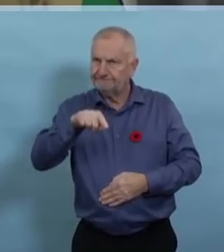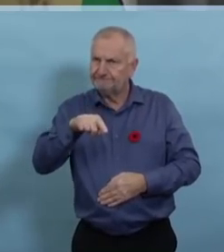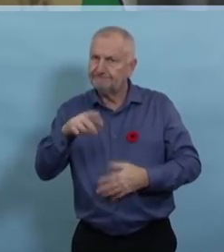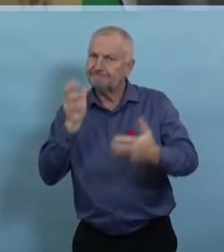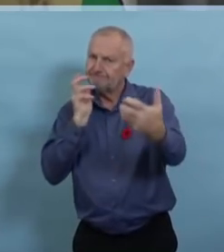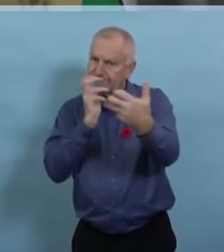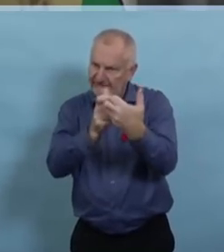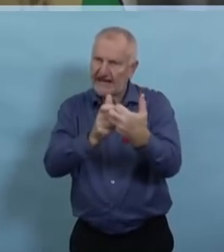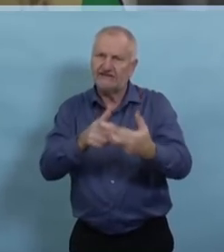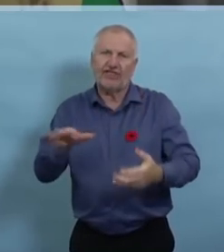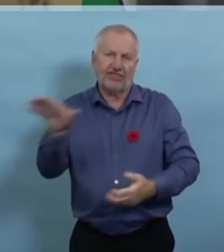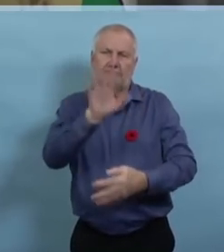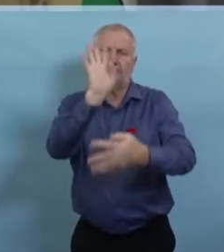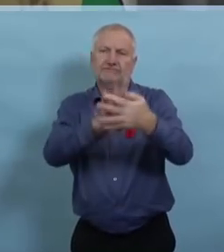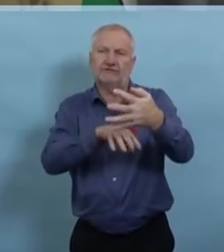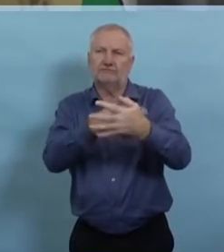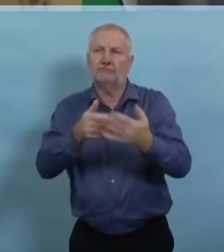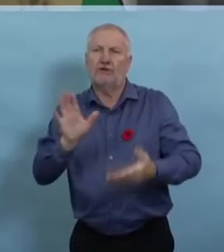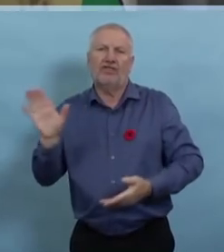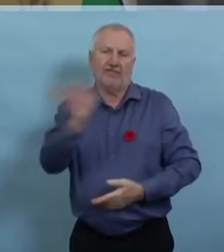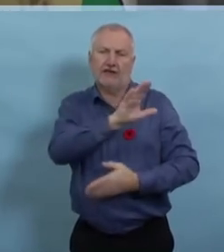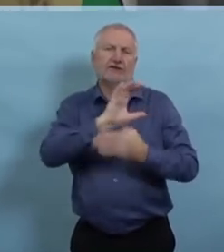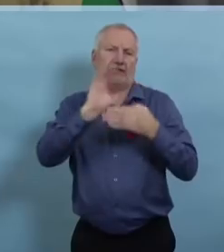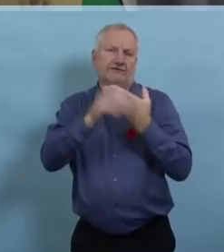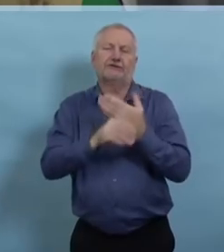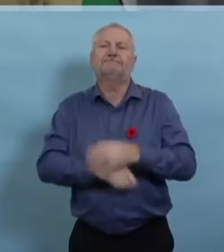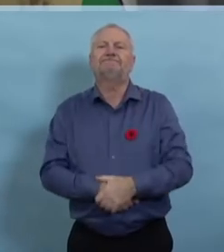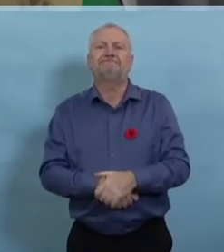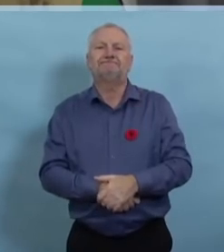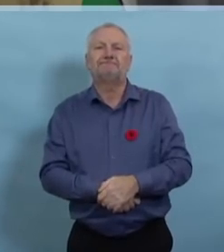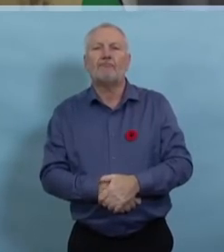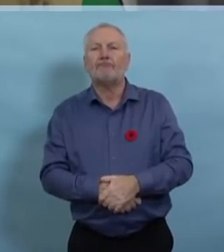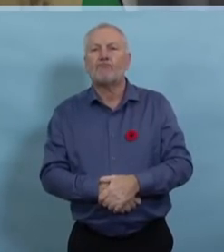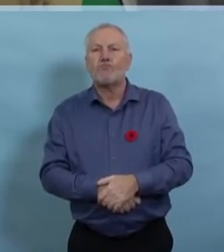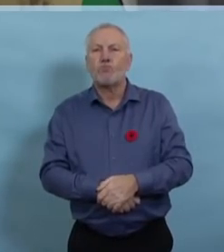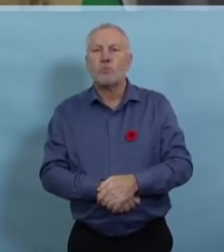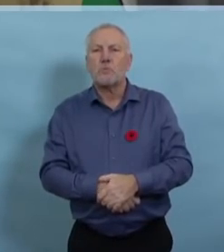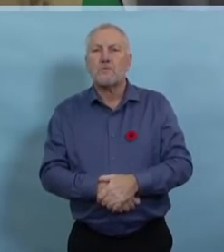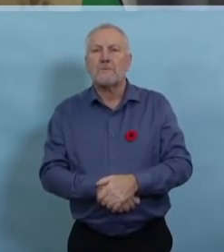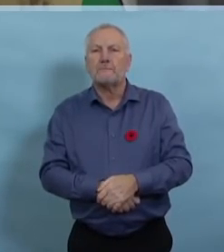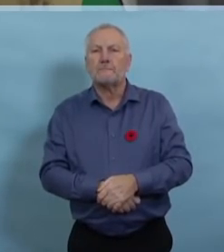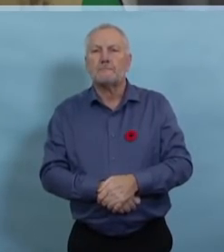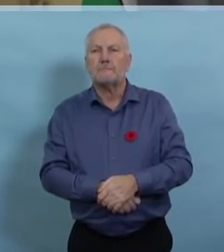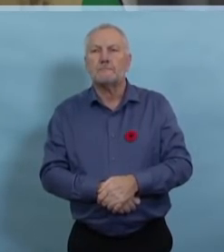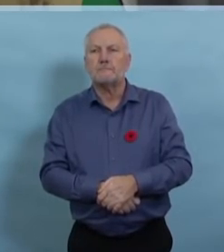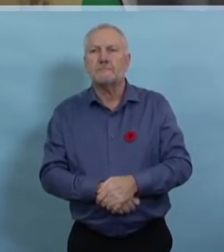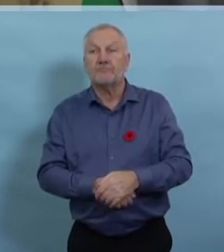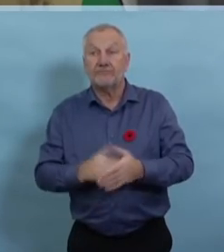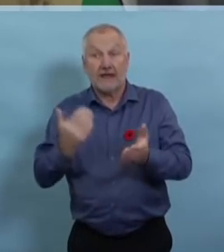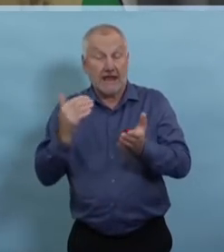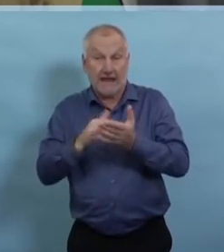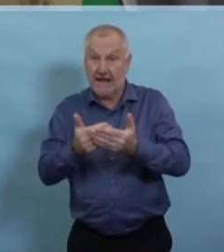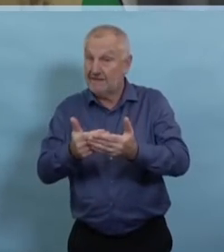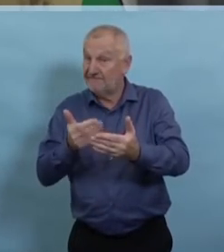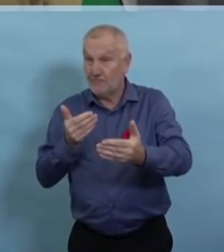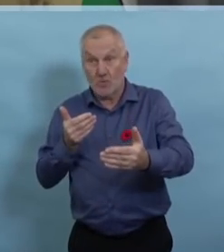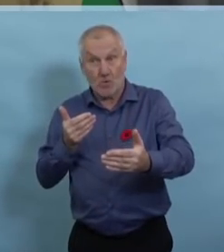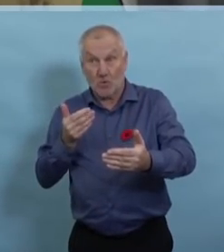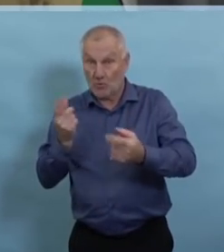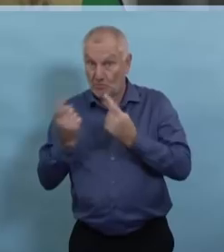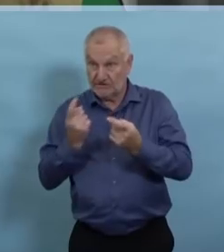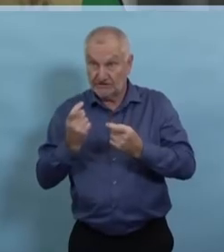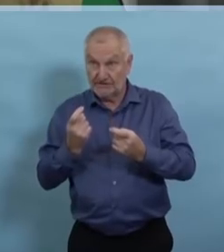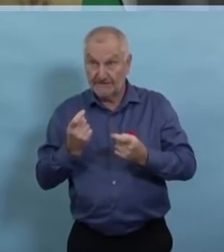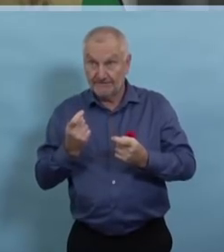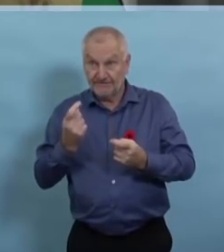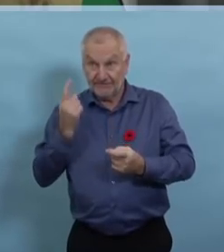for their individual school divisions. So again, before I take your questions, I think it's important